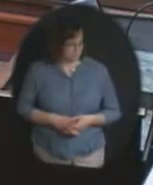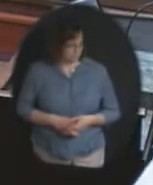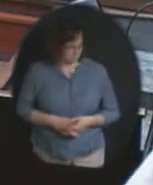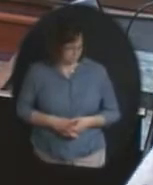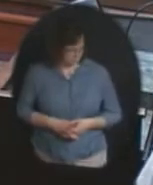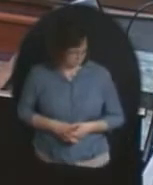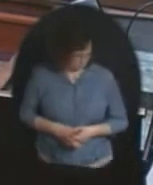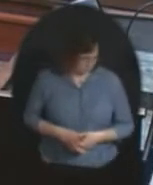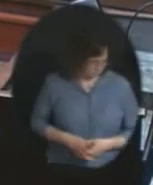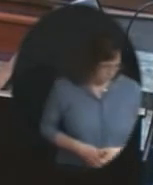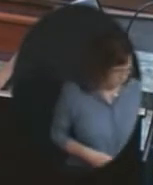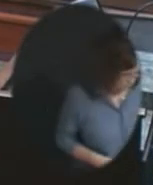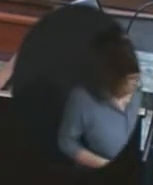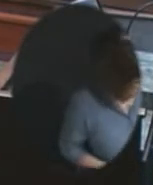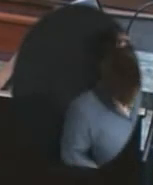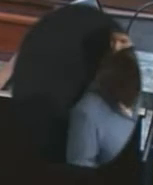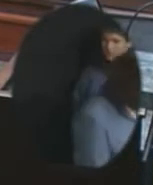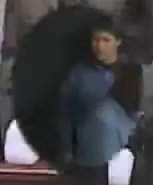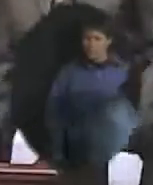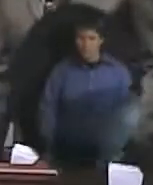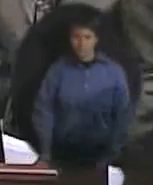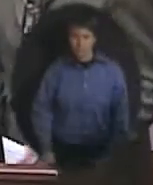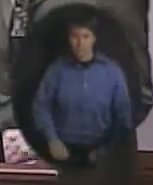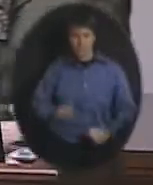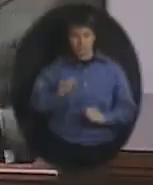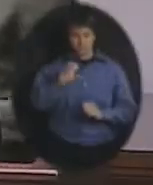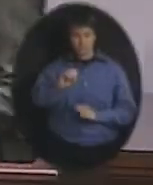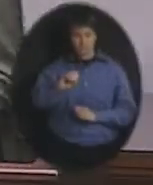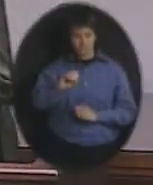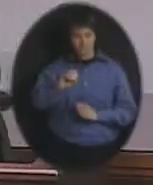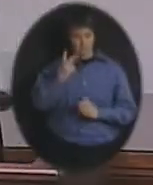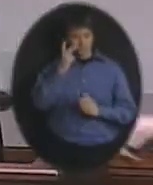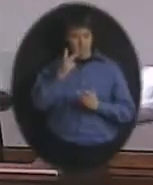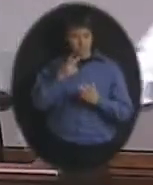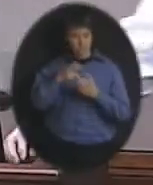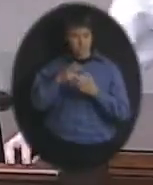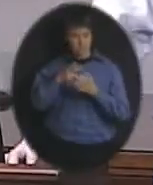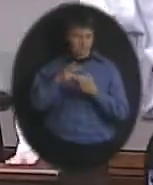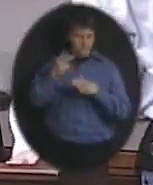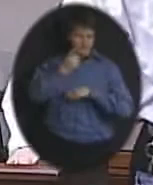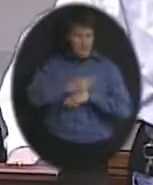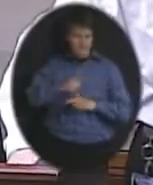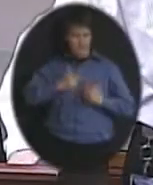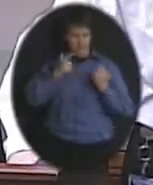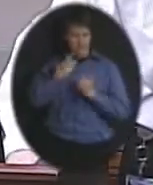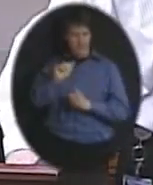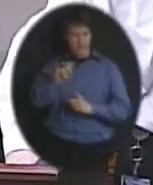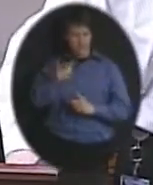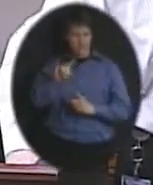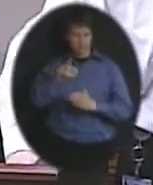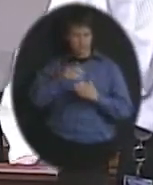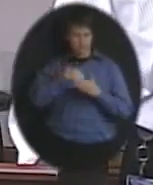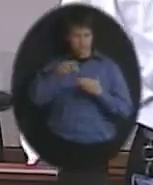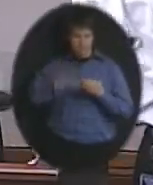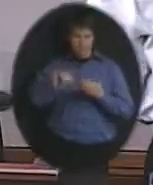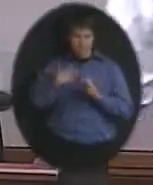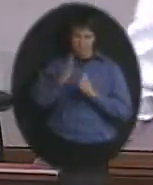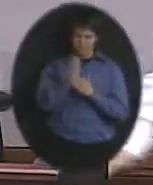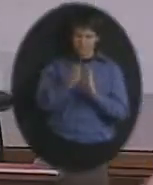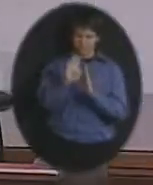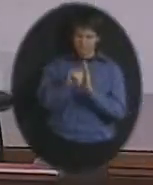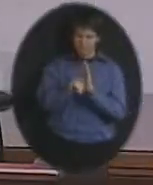So, you see a slice in the life of an Avid student as well as some history and background on Avid. Thank